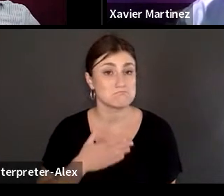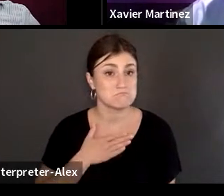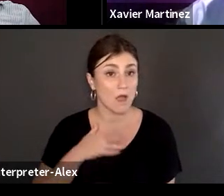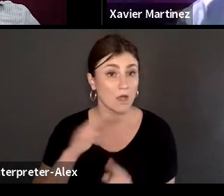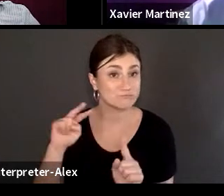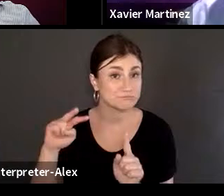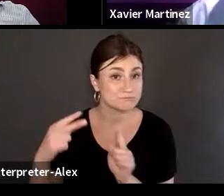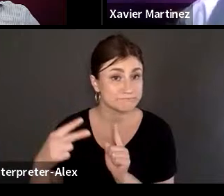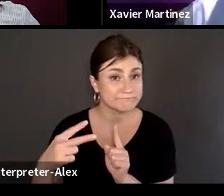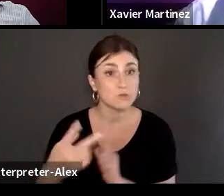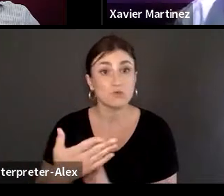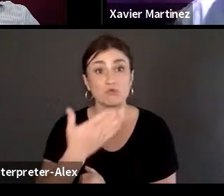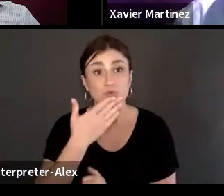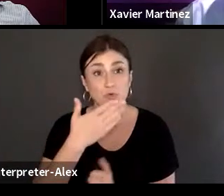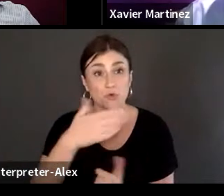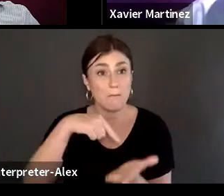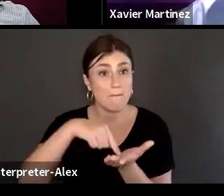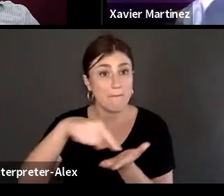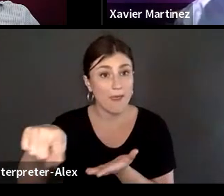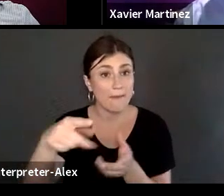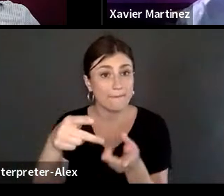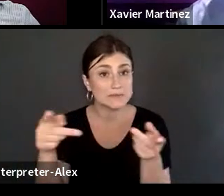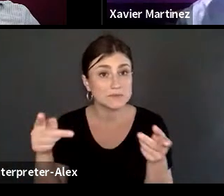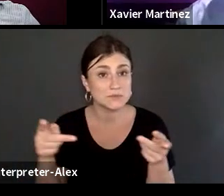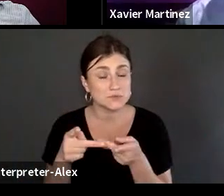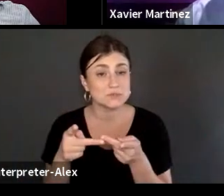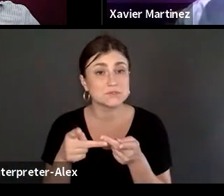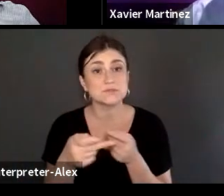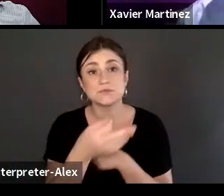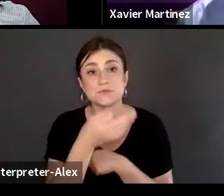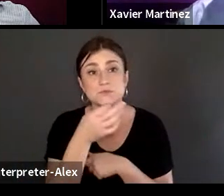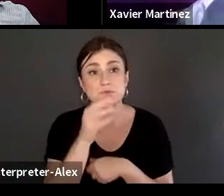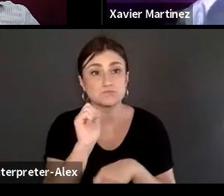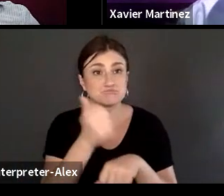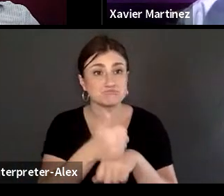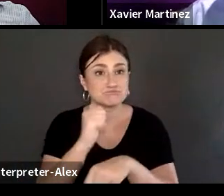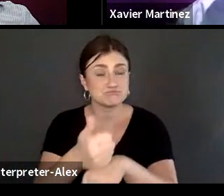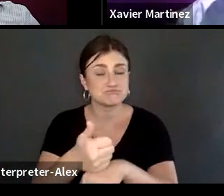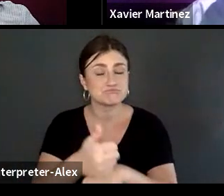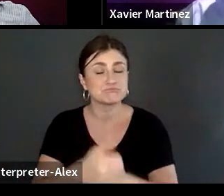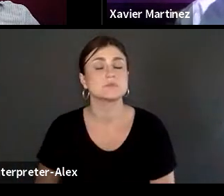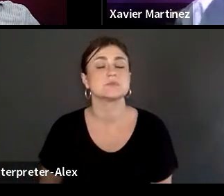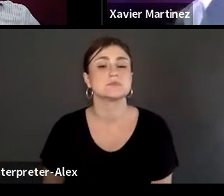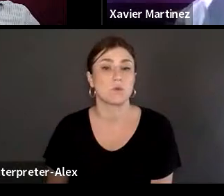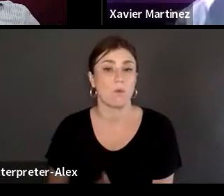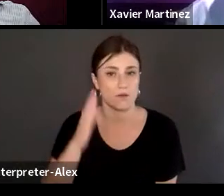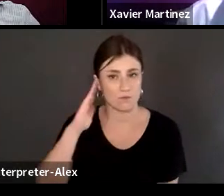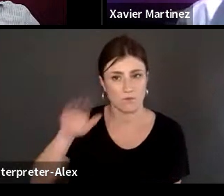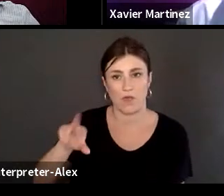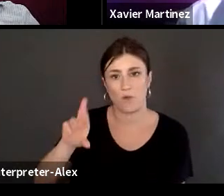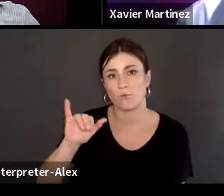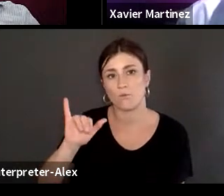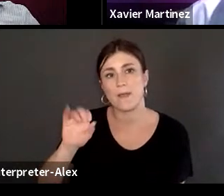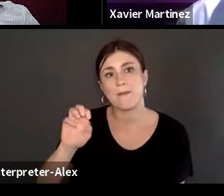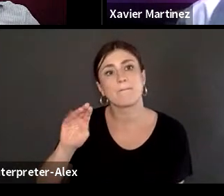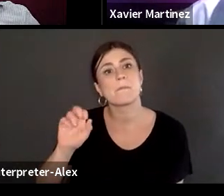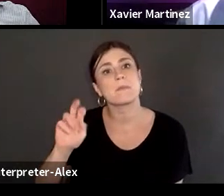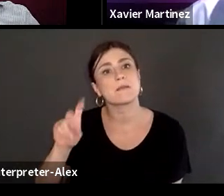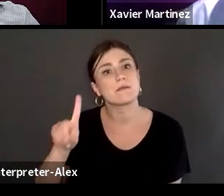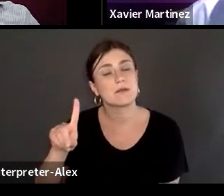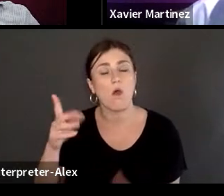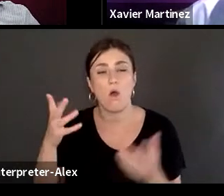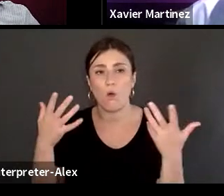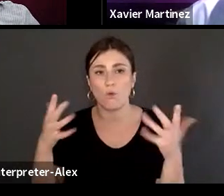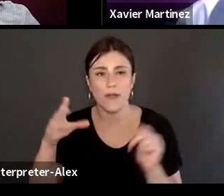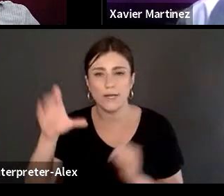paying positions as we go forth. I know Raymond's already in the hunt for spicers and different types of positions of